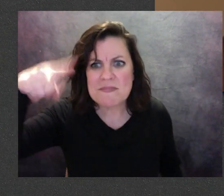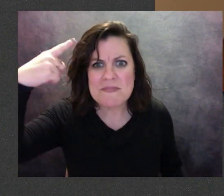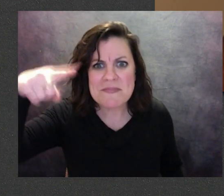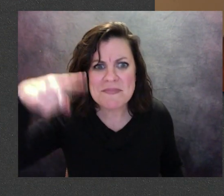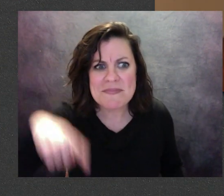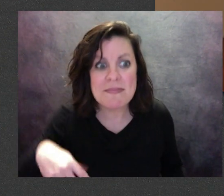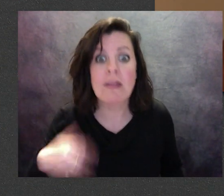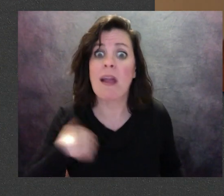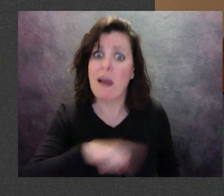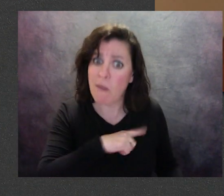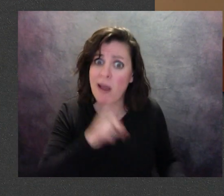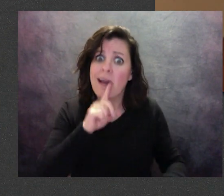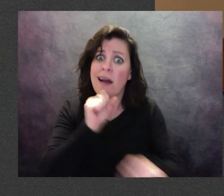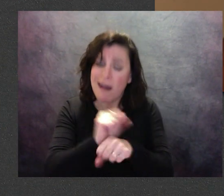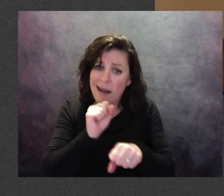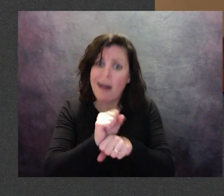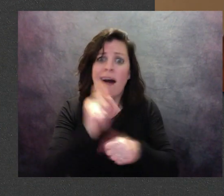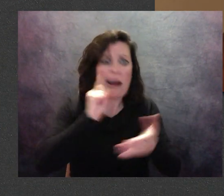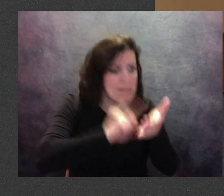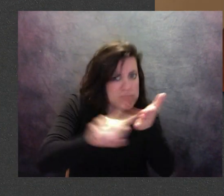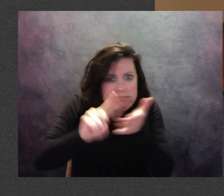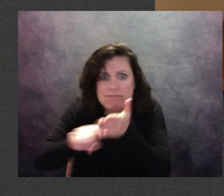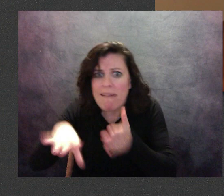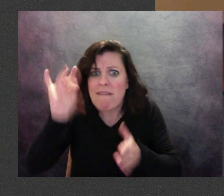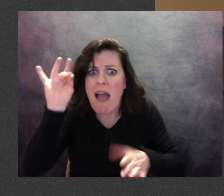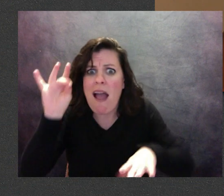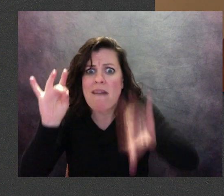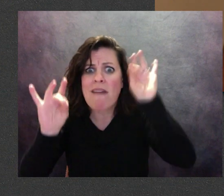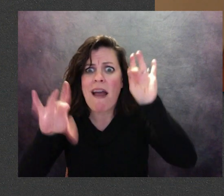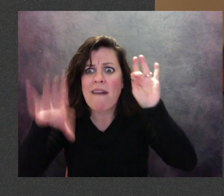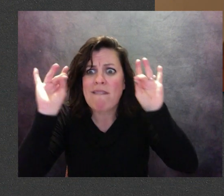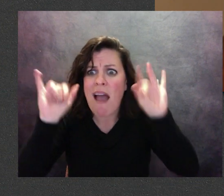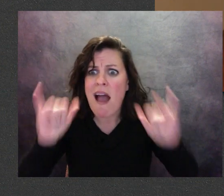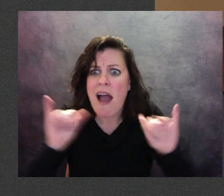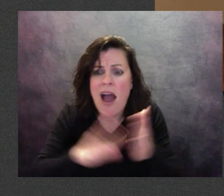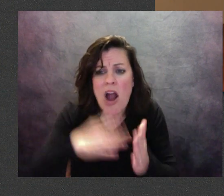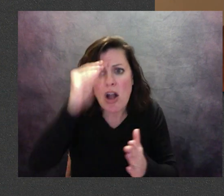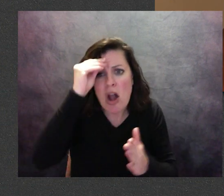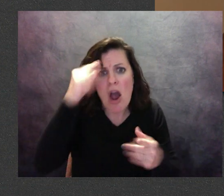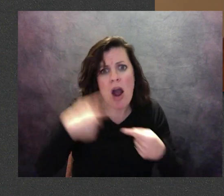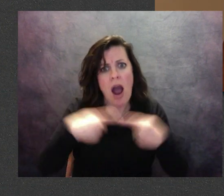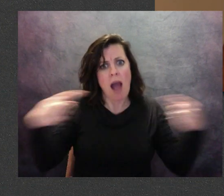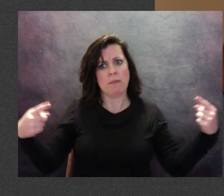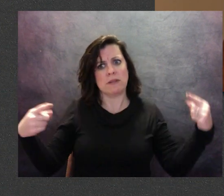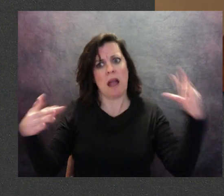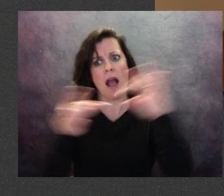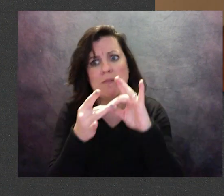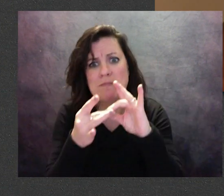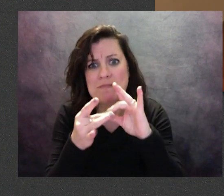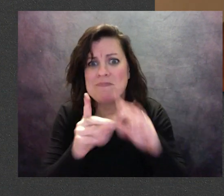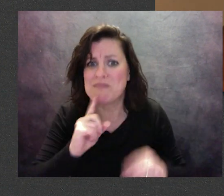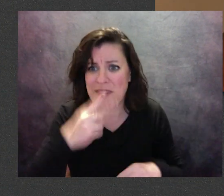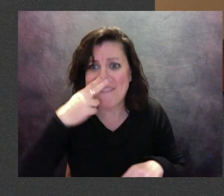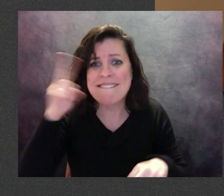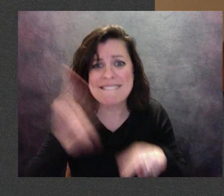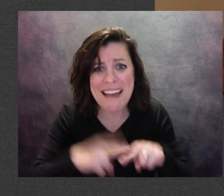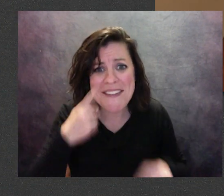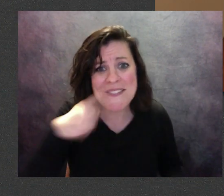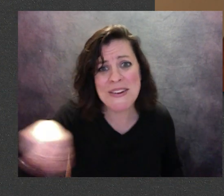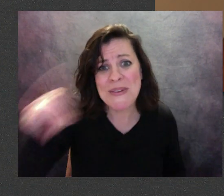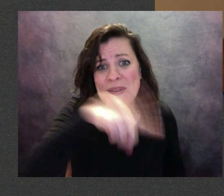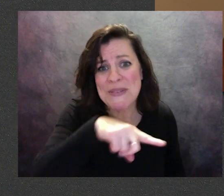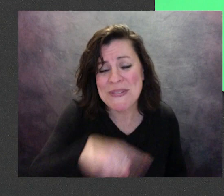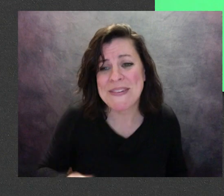sure found out a lot of great facts about magnets. I hope that was fun for you.